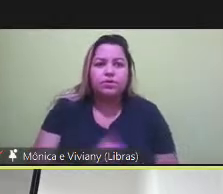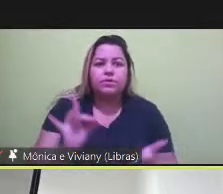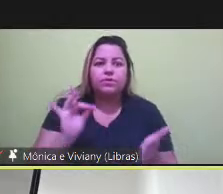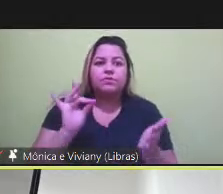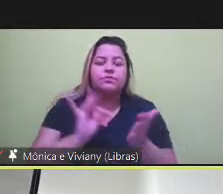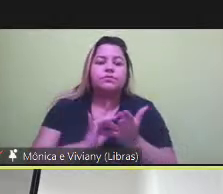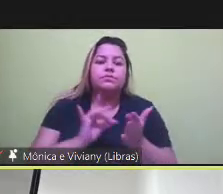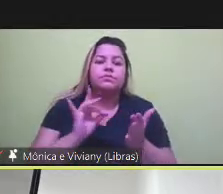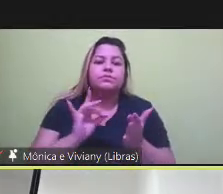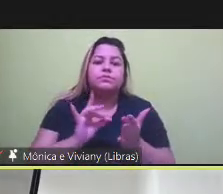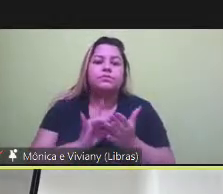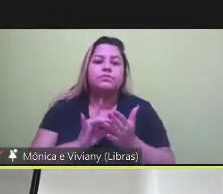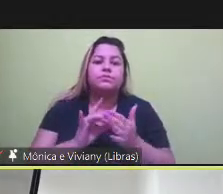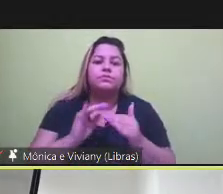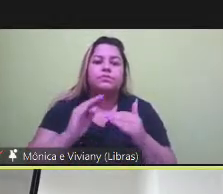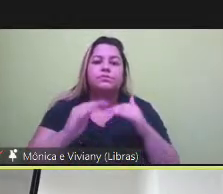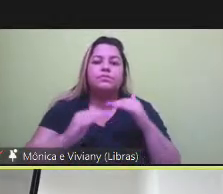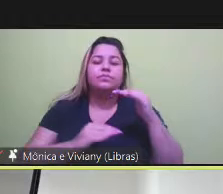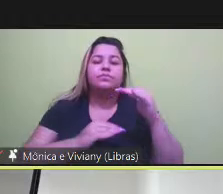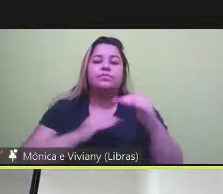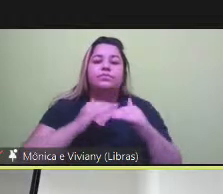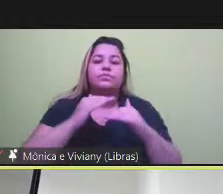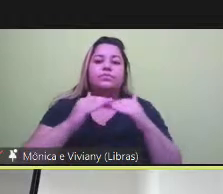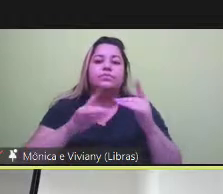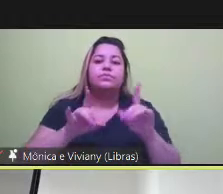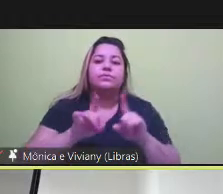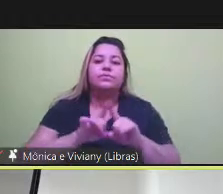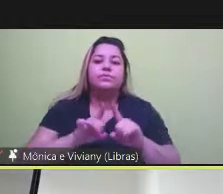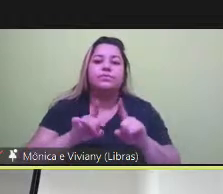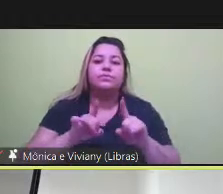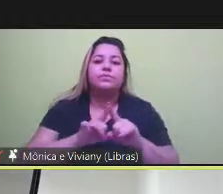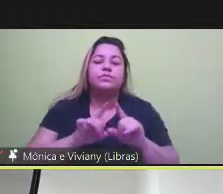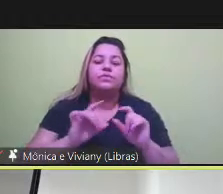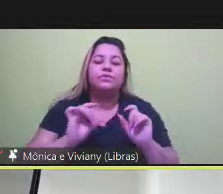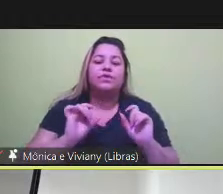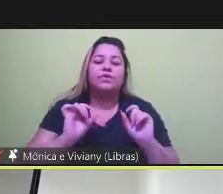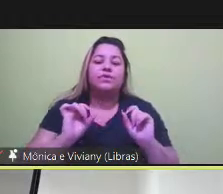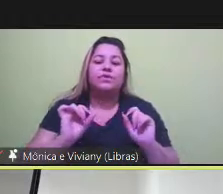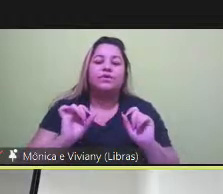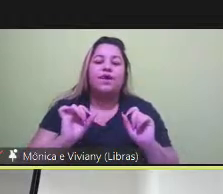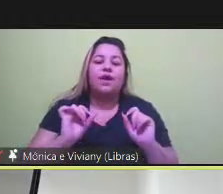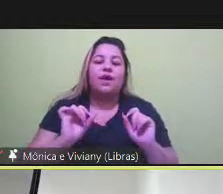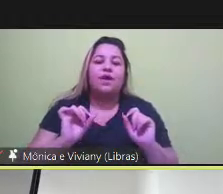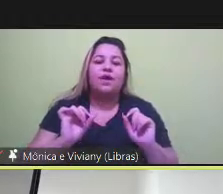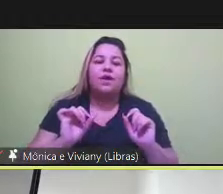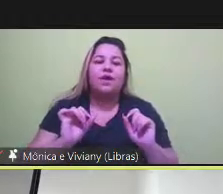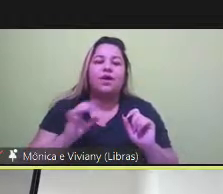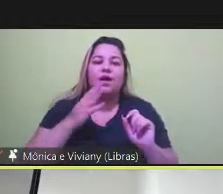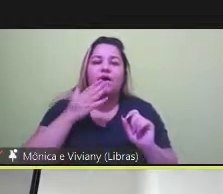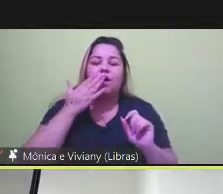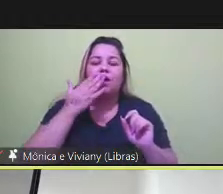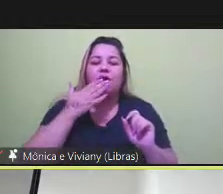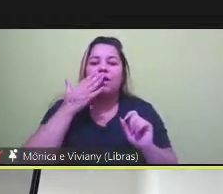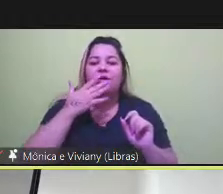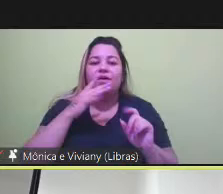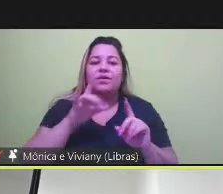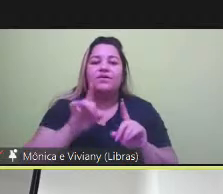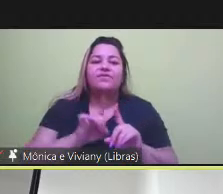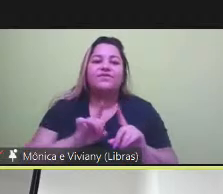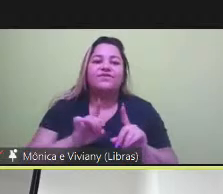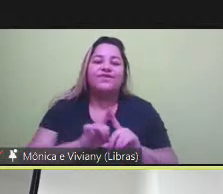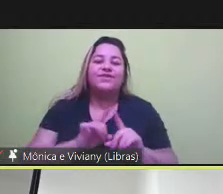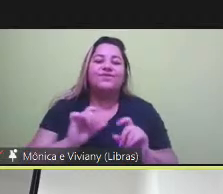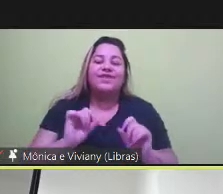there was in reality a decrease of the proportion of sugary drinks that